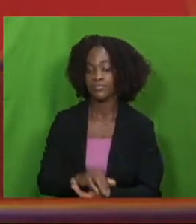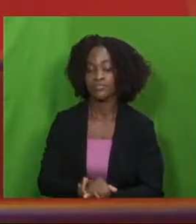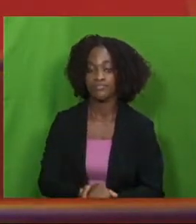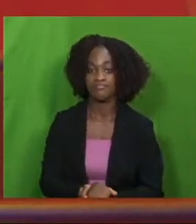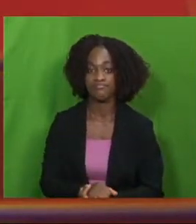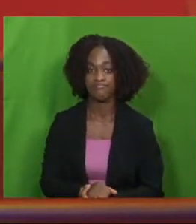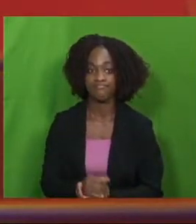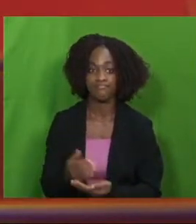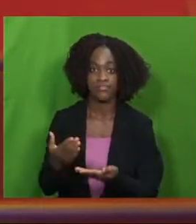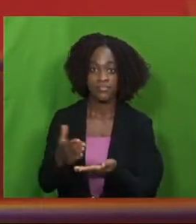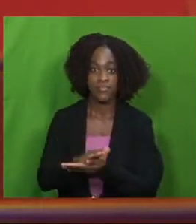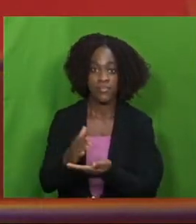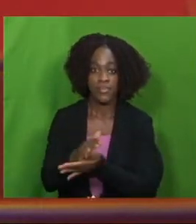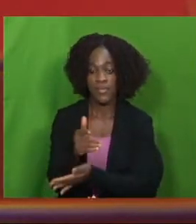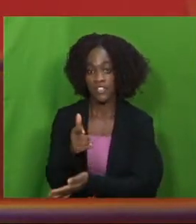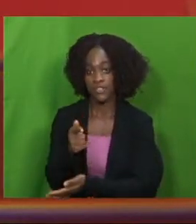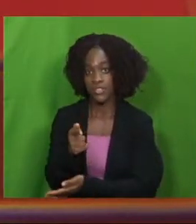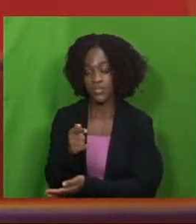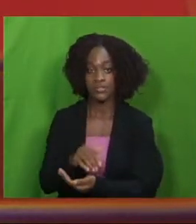page 21,